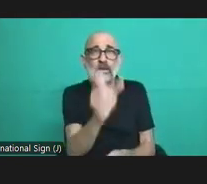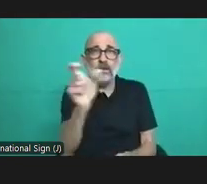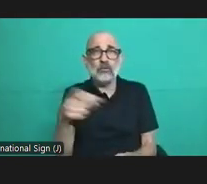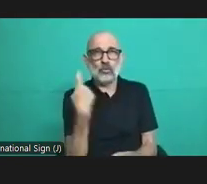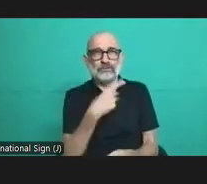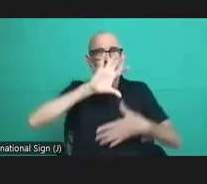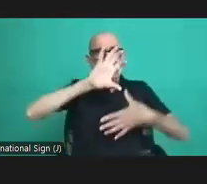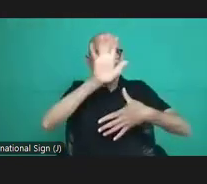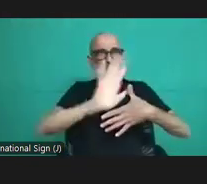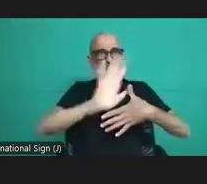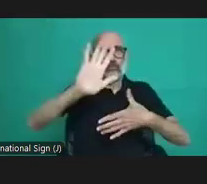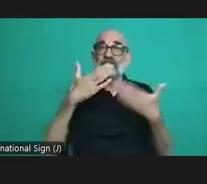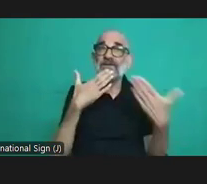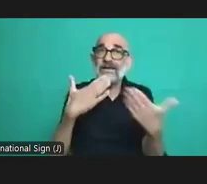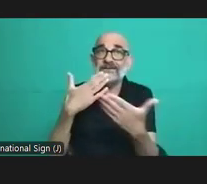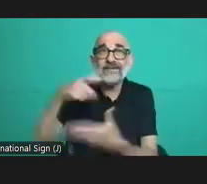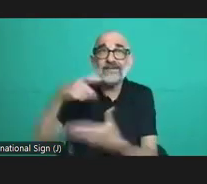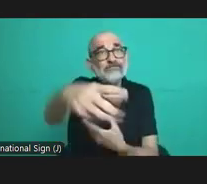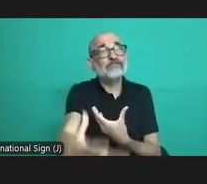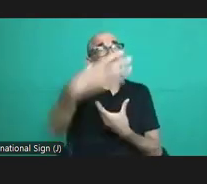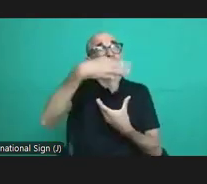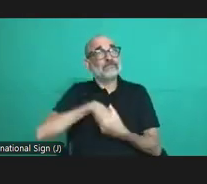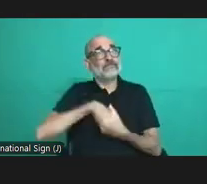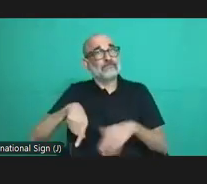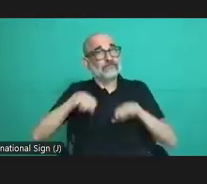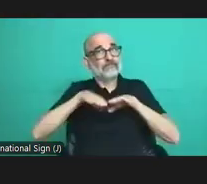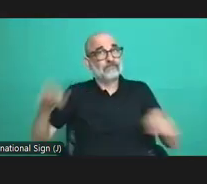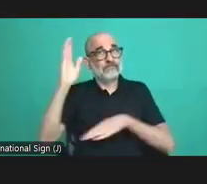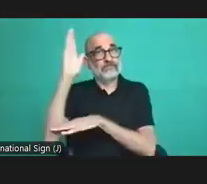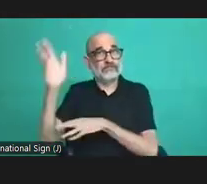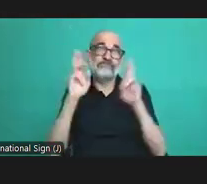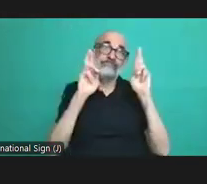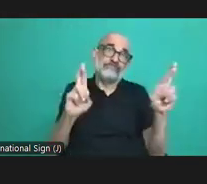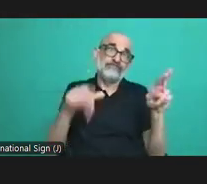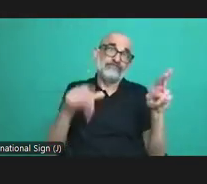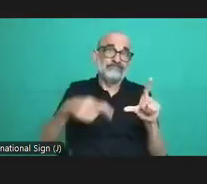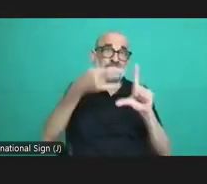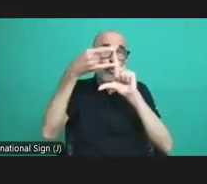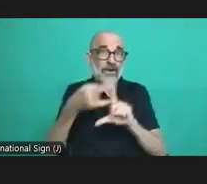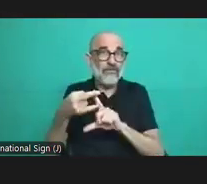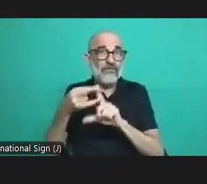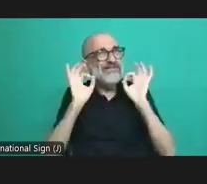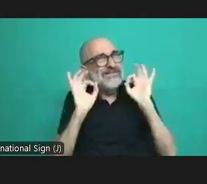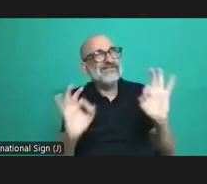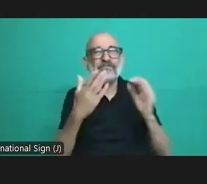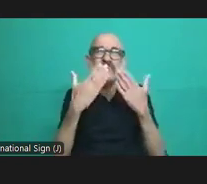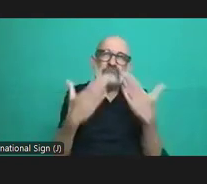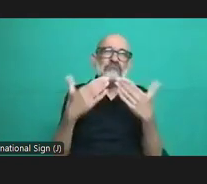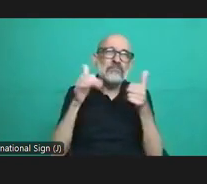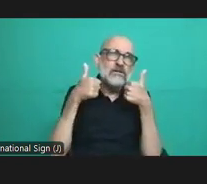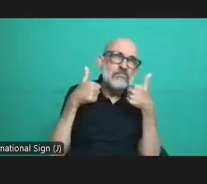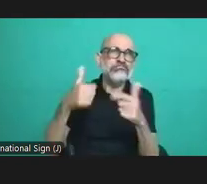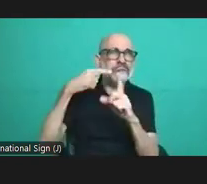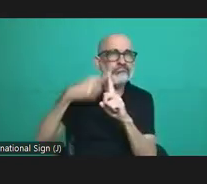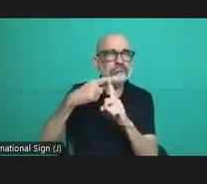words and giving some background of this relevant topic. So now I'm pleased to introduce Natalia Houghton,